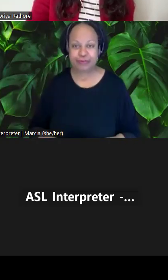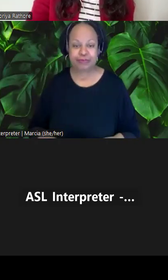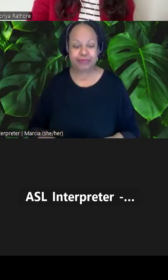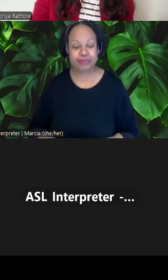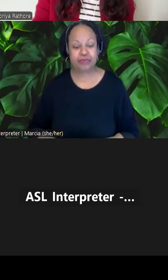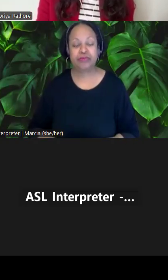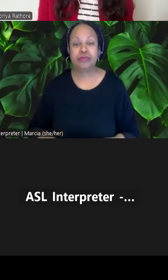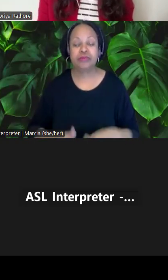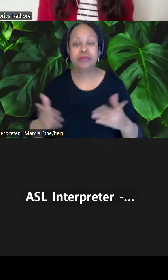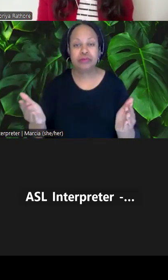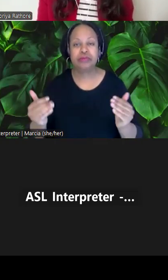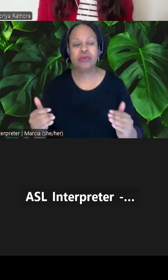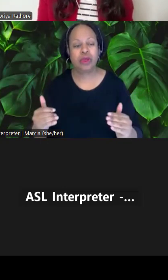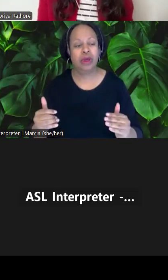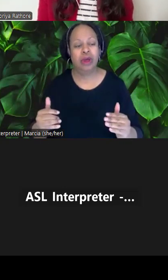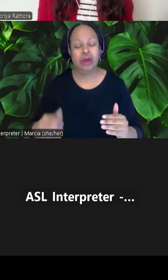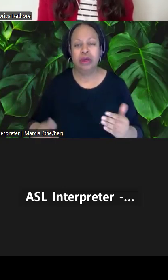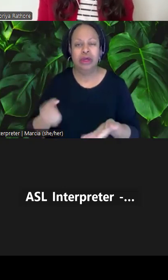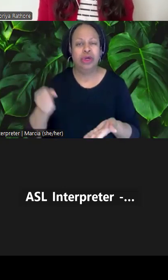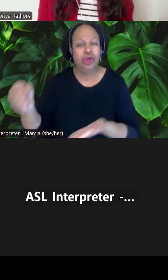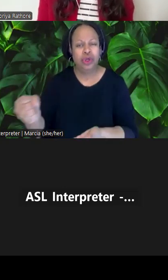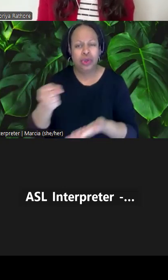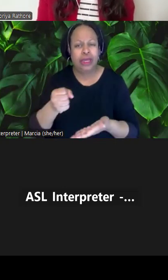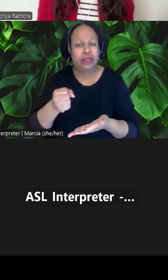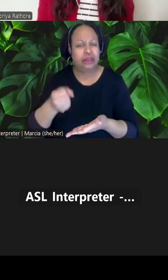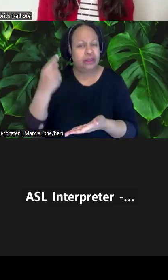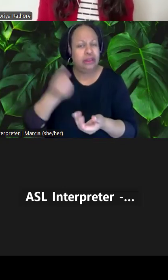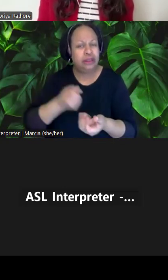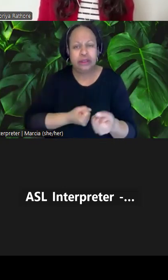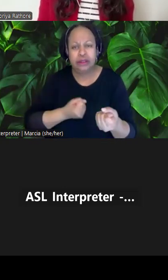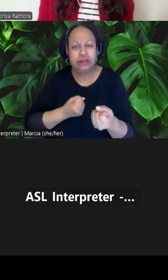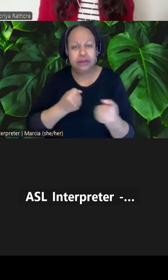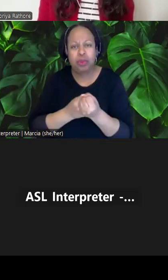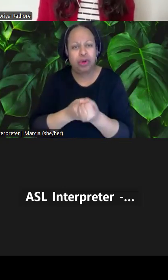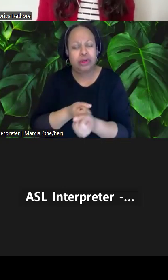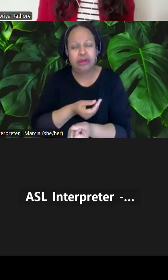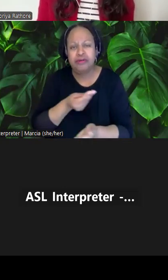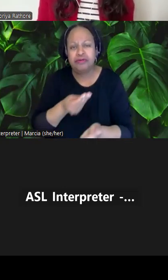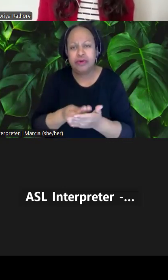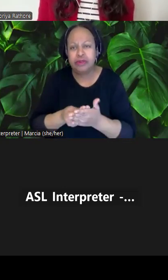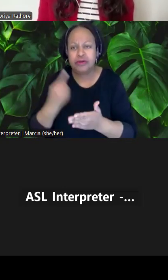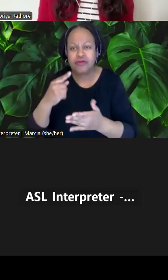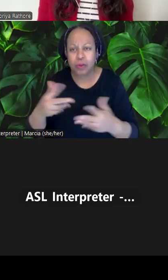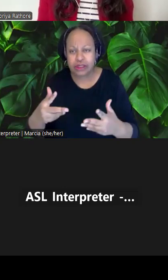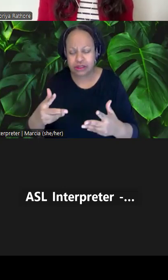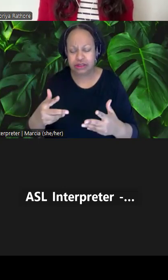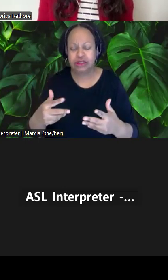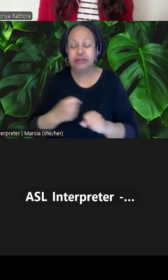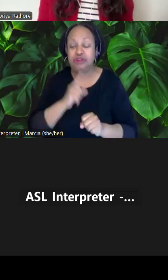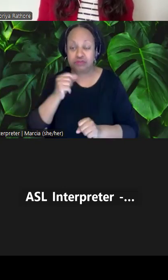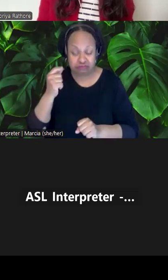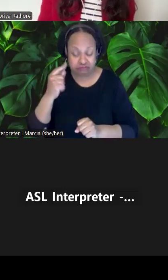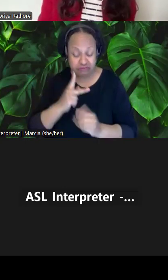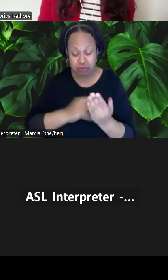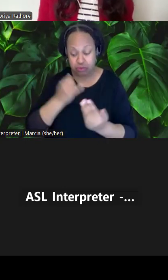So what does this grant actually fund? It's a project grant. which means that you have to apply with